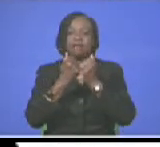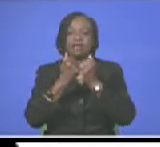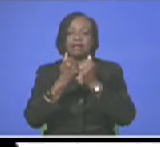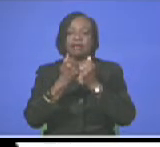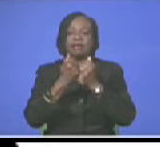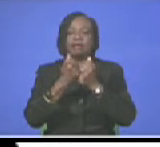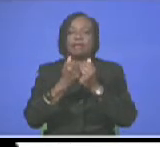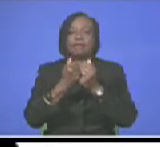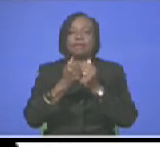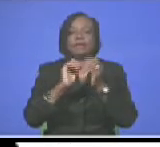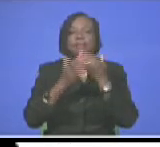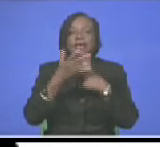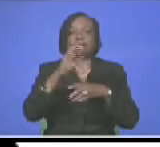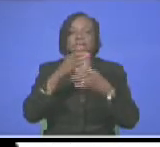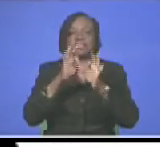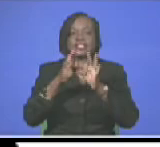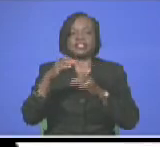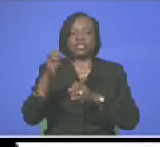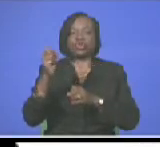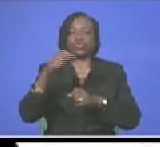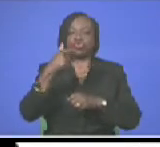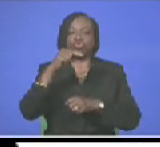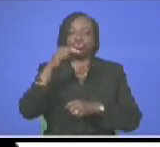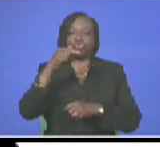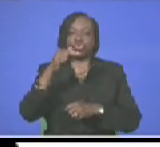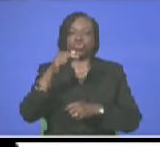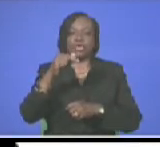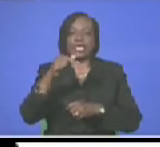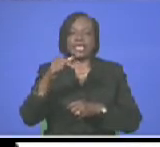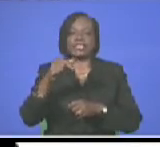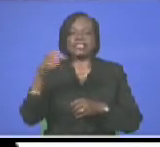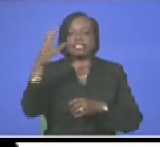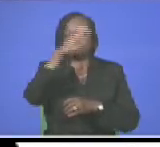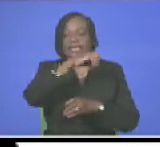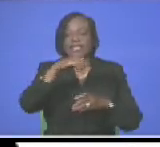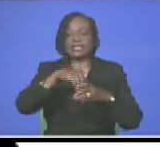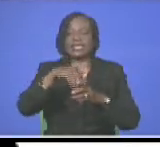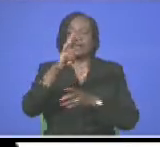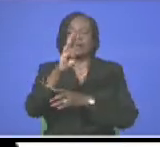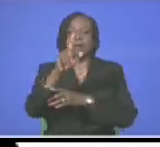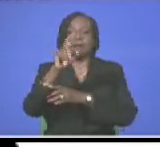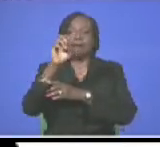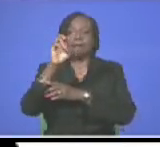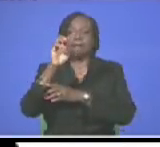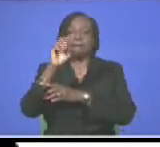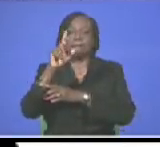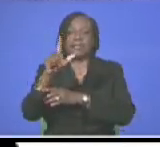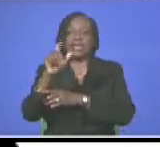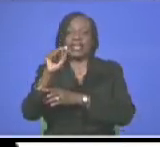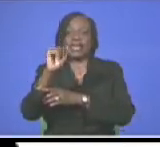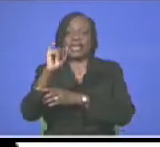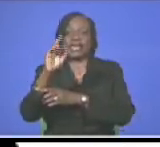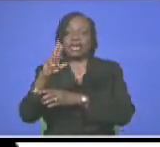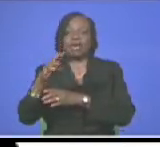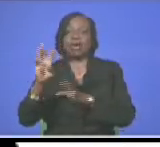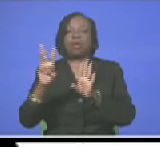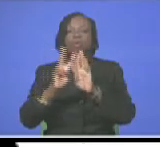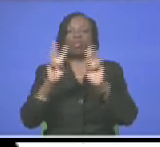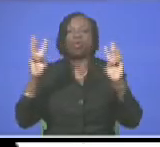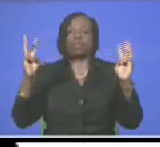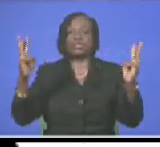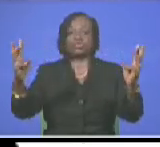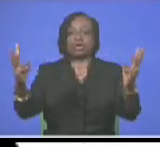green spaces in Bel Air, which was used as a dump. A wall will be constructed around the park, making it safer for